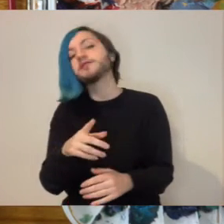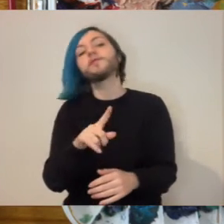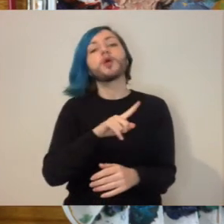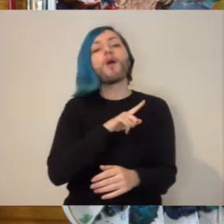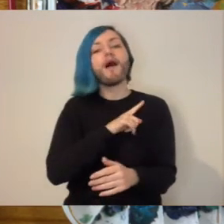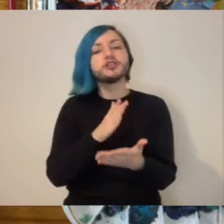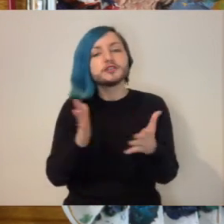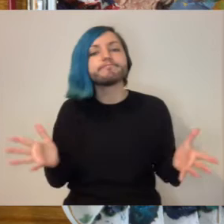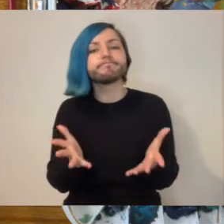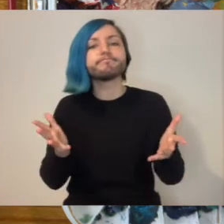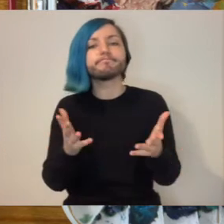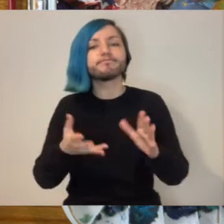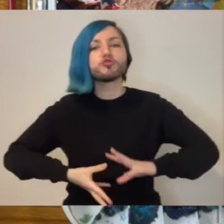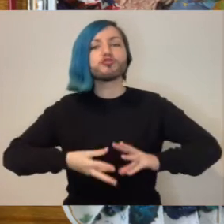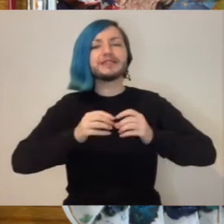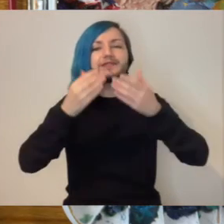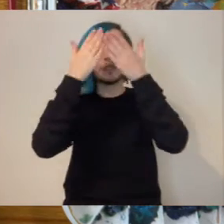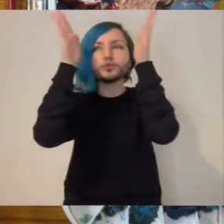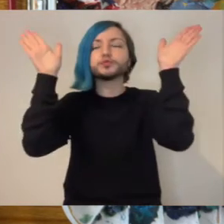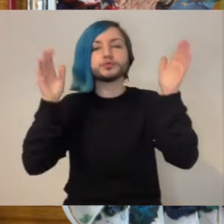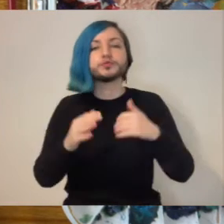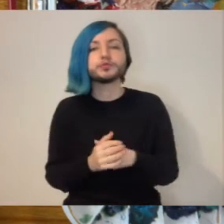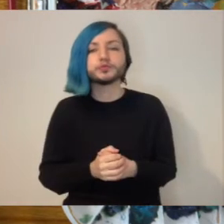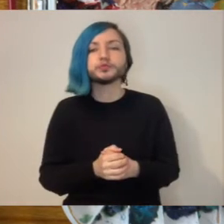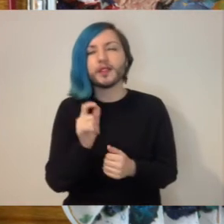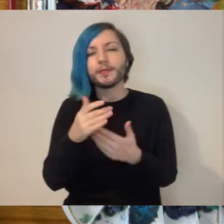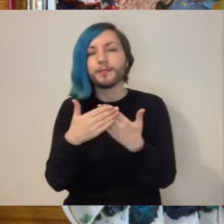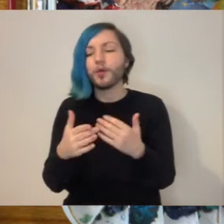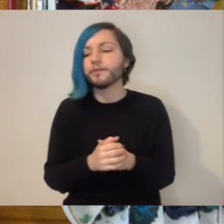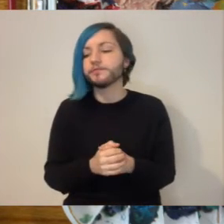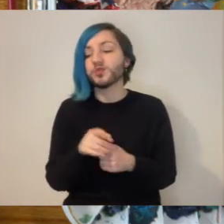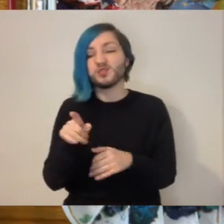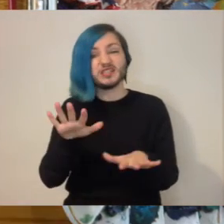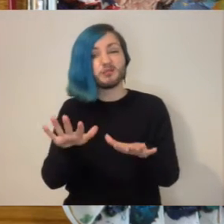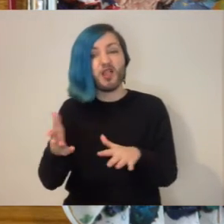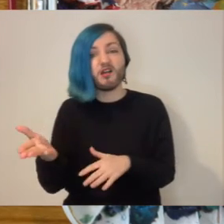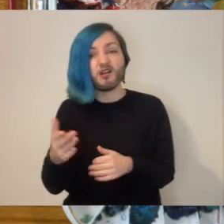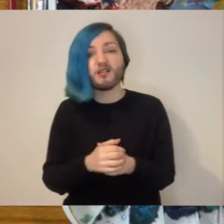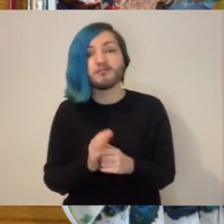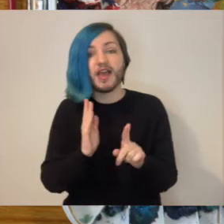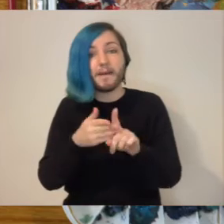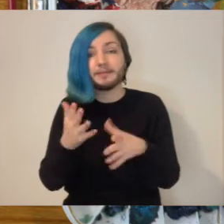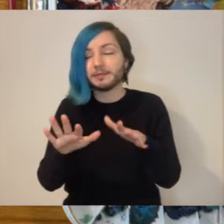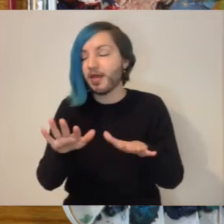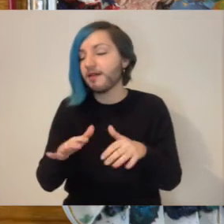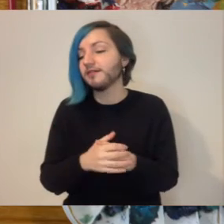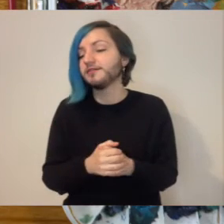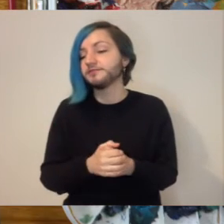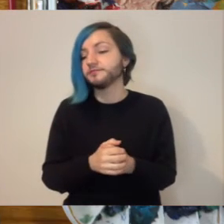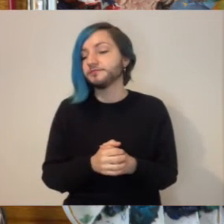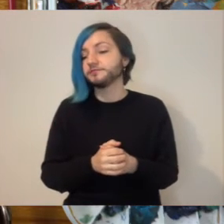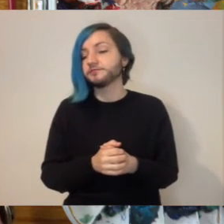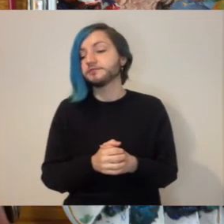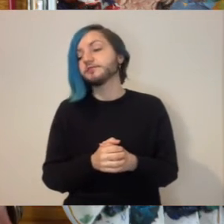of what they were doing, and it was just opened up their creativity a bit more. So this is a little bit like that. You know, we're putting